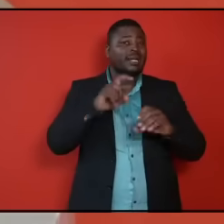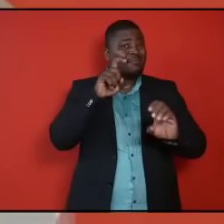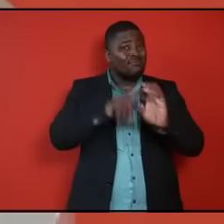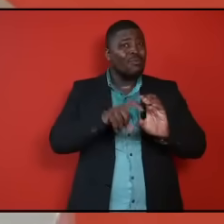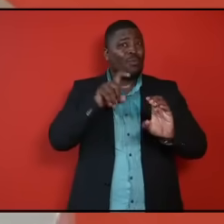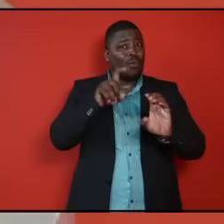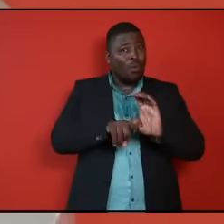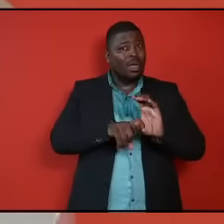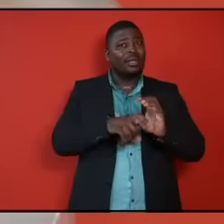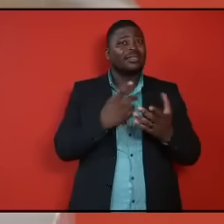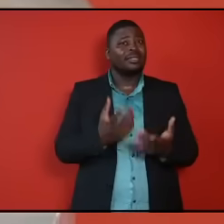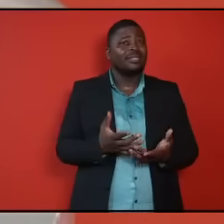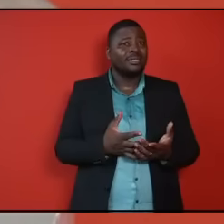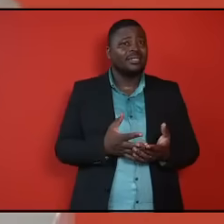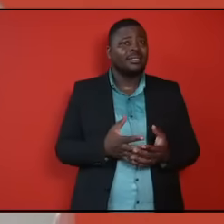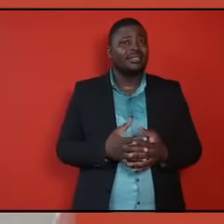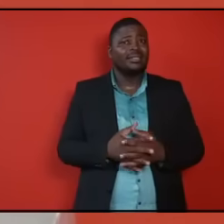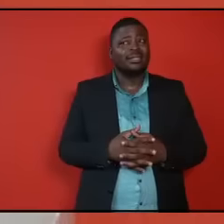quality.